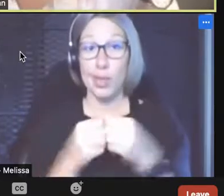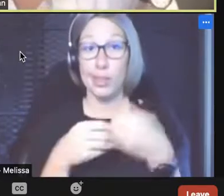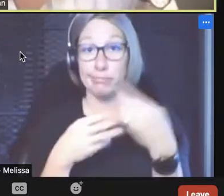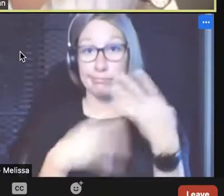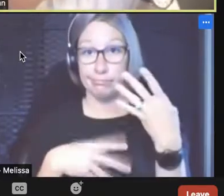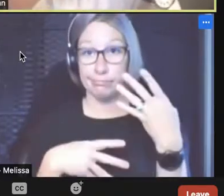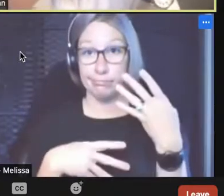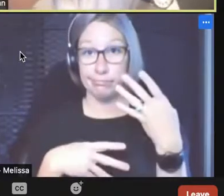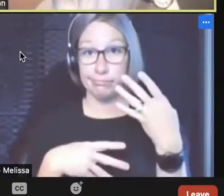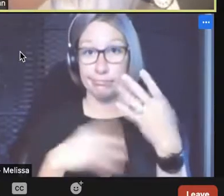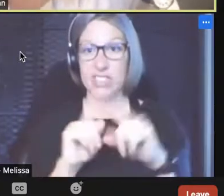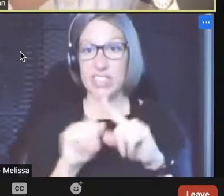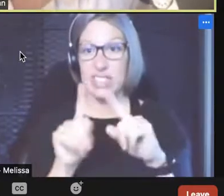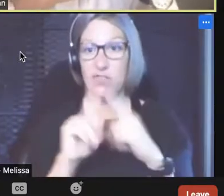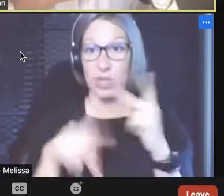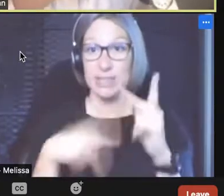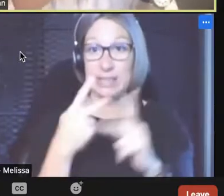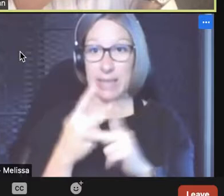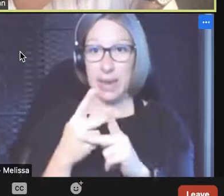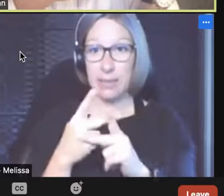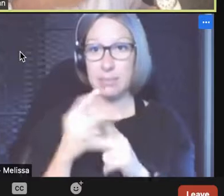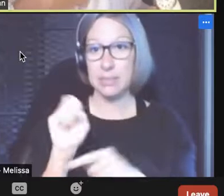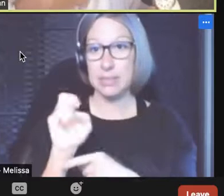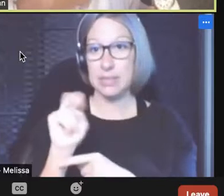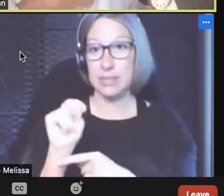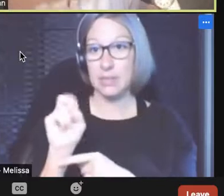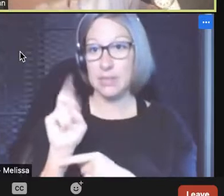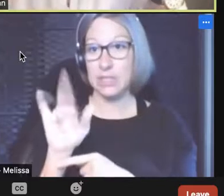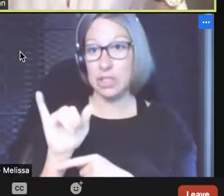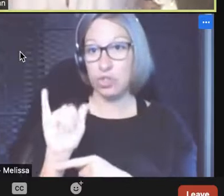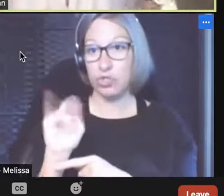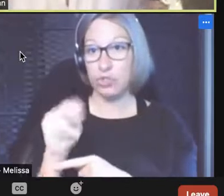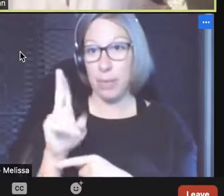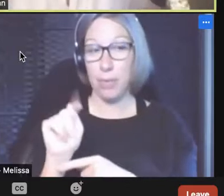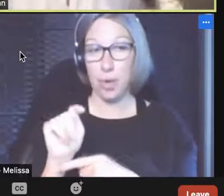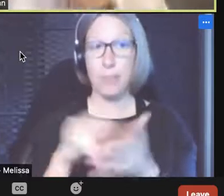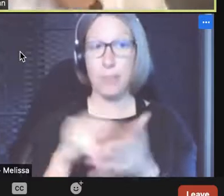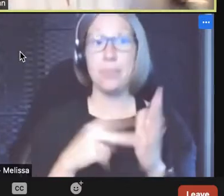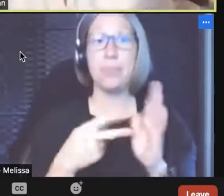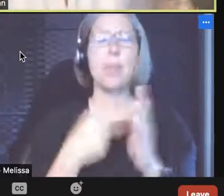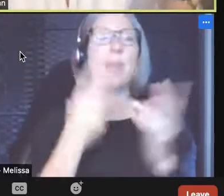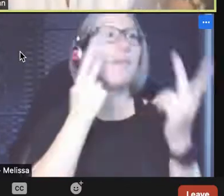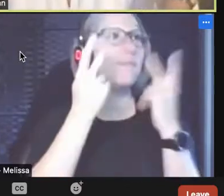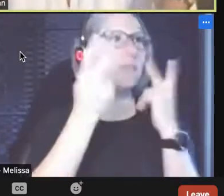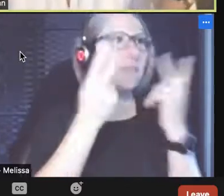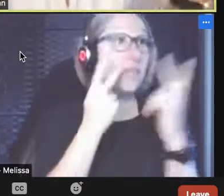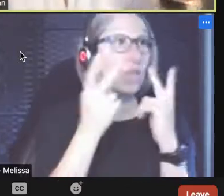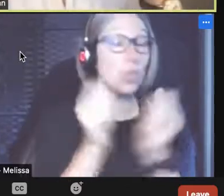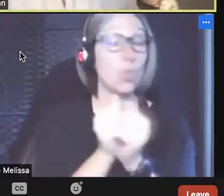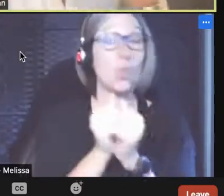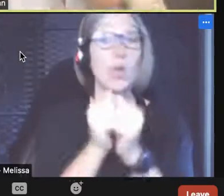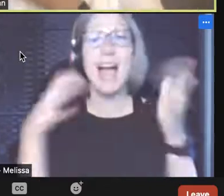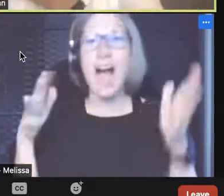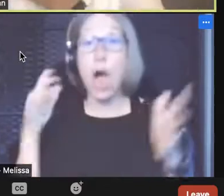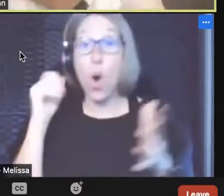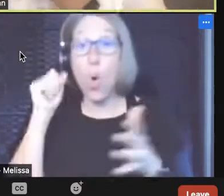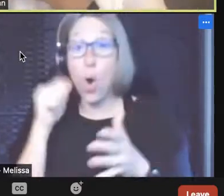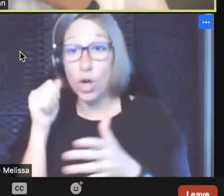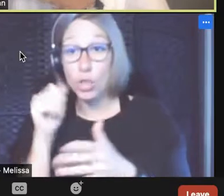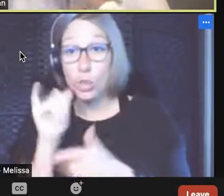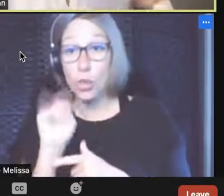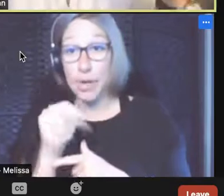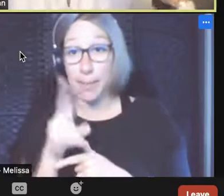types of sensory inputs? No auditory input. So can they use vision when there's no auditory input? Always,